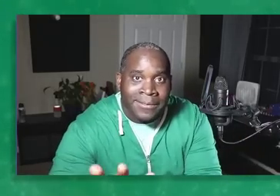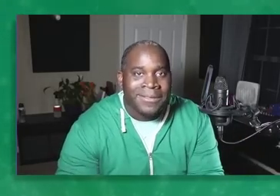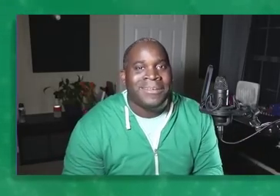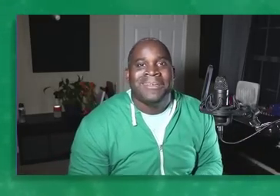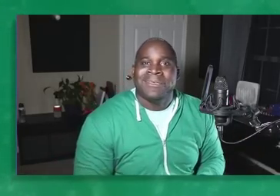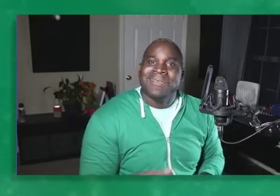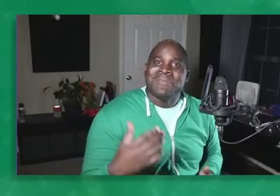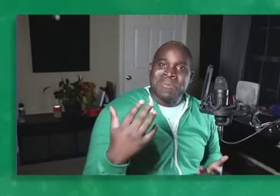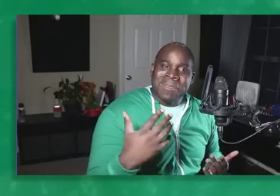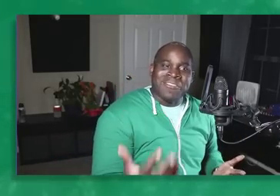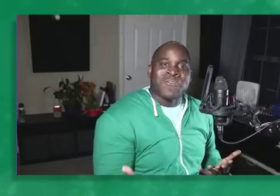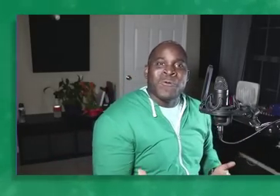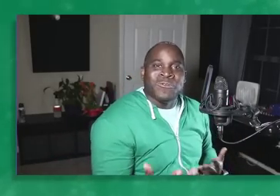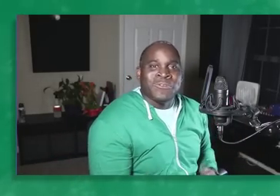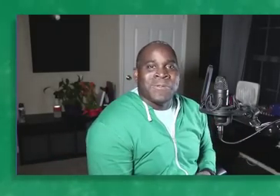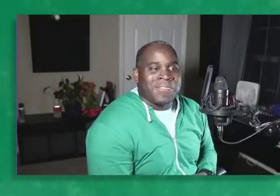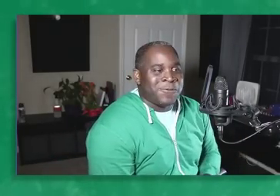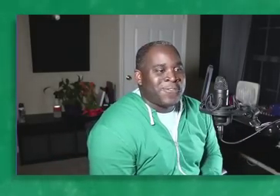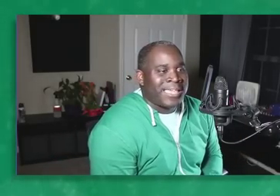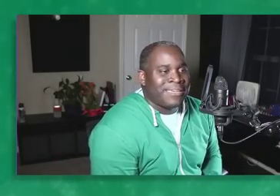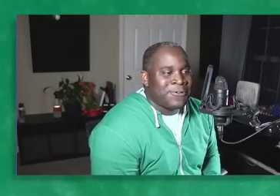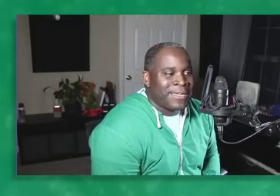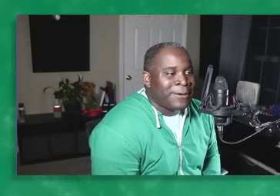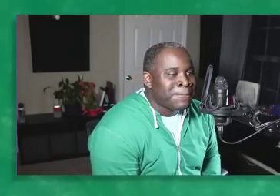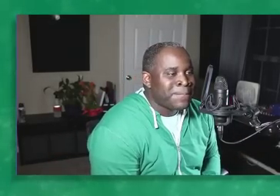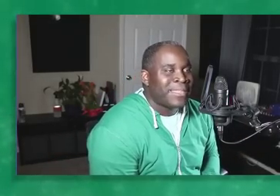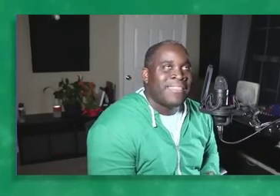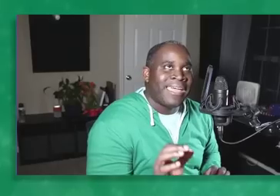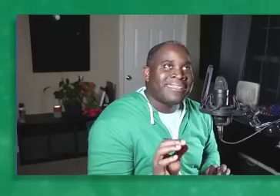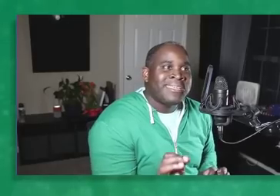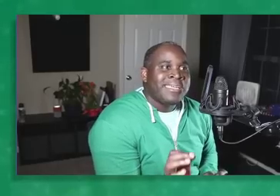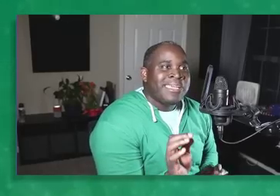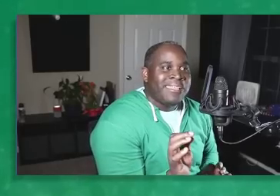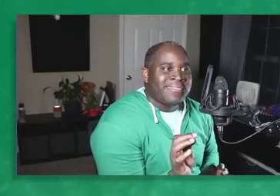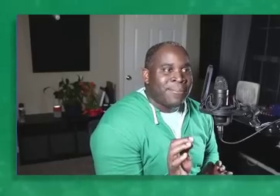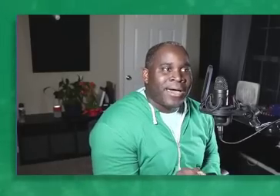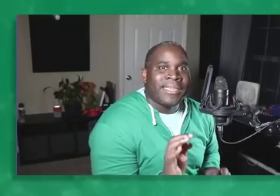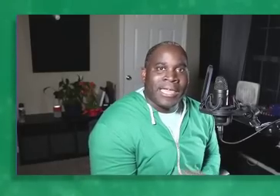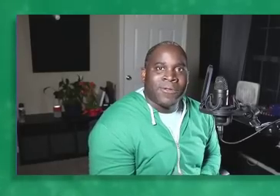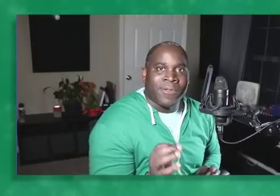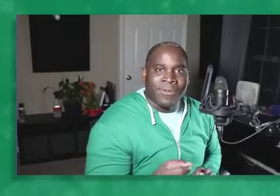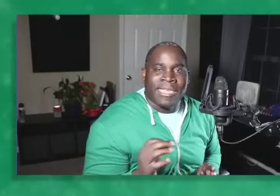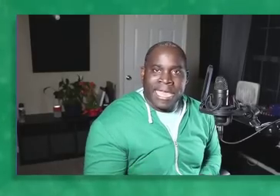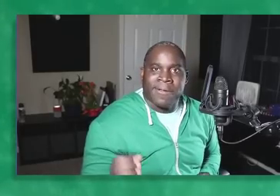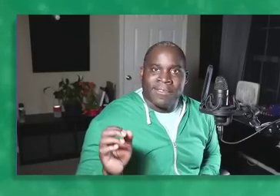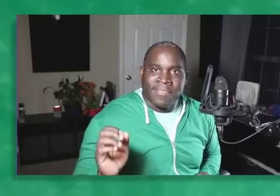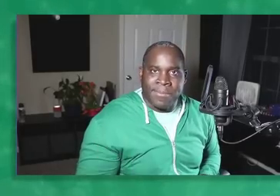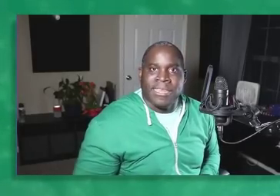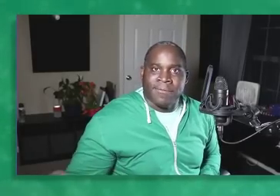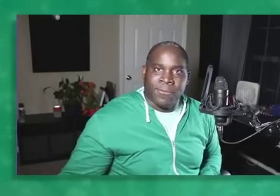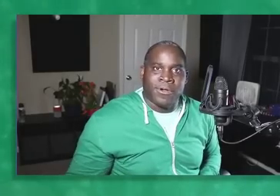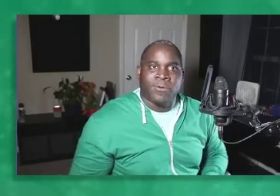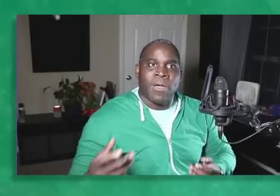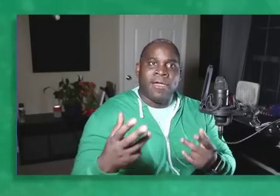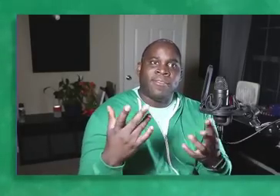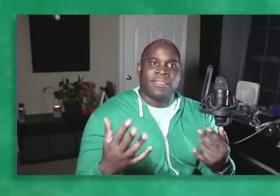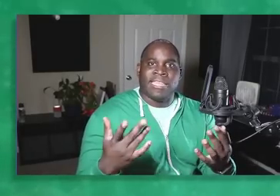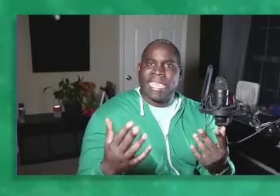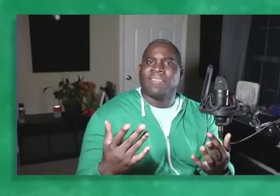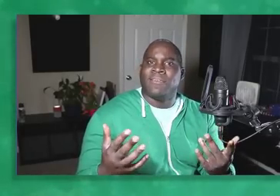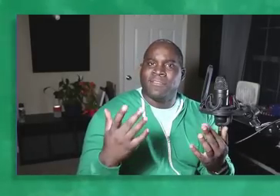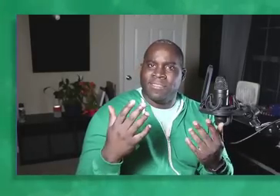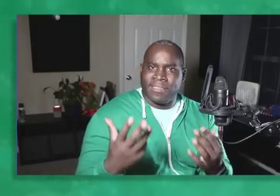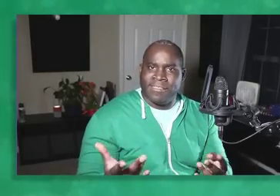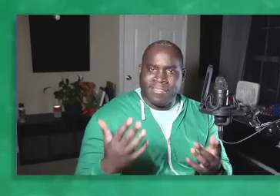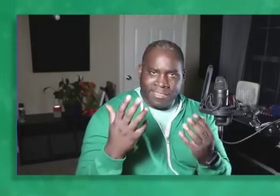could you wait, it's cool to know that there's that level there, that it's the body language that really carries the meaning of the word rather than